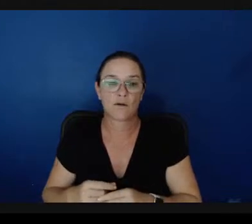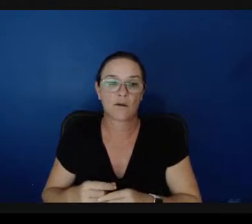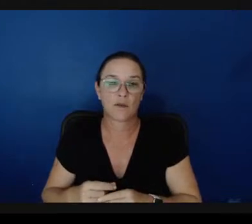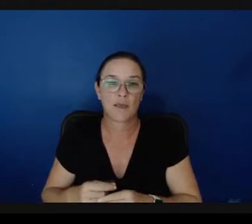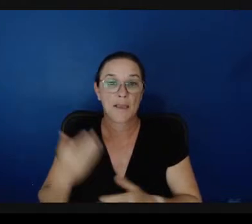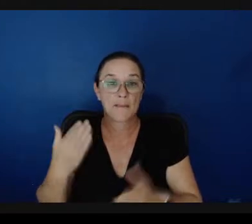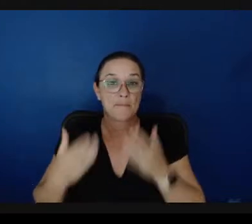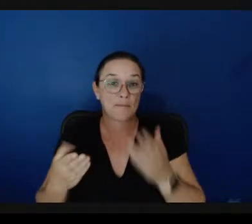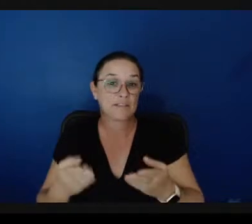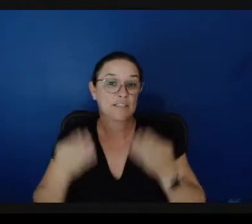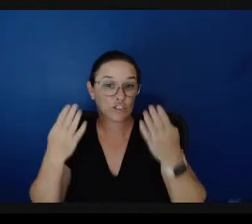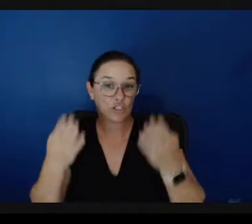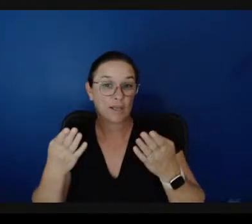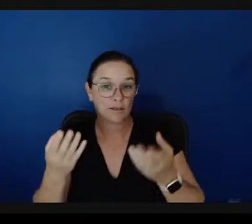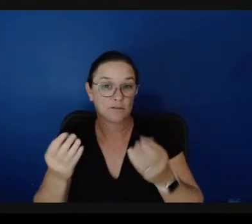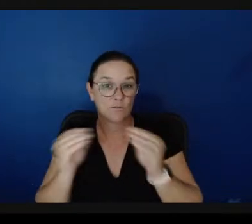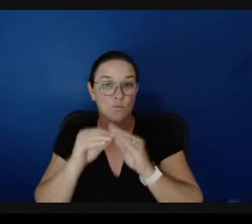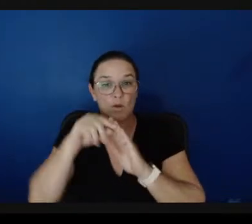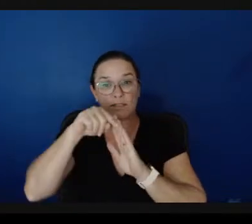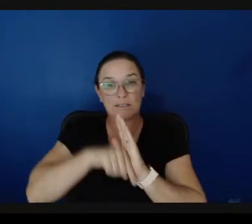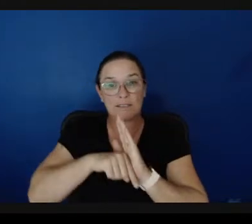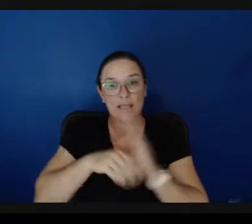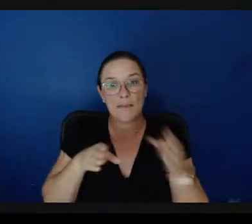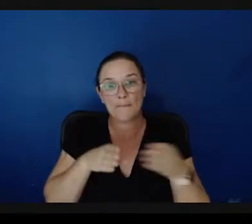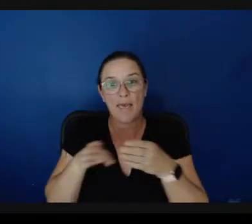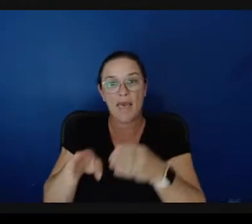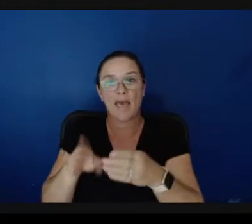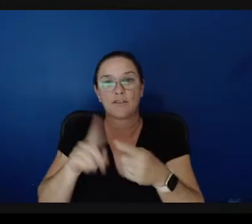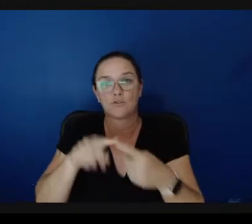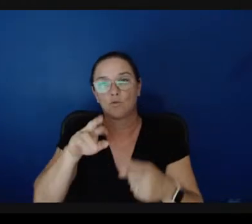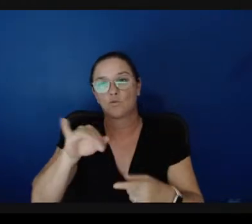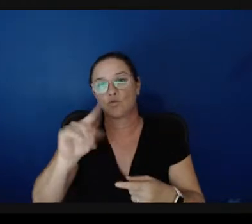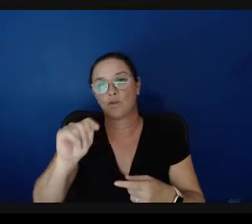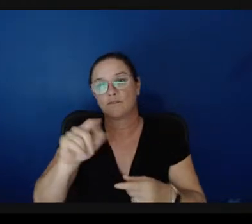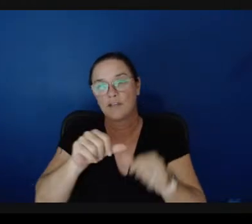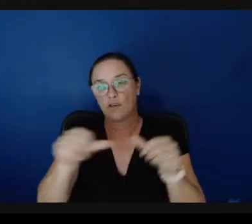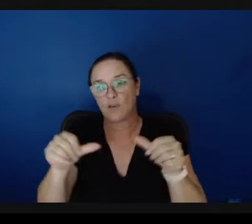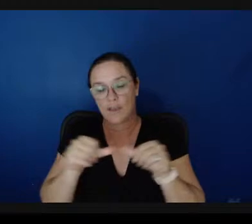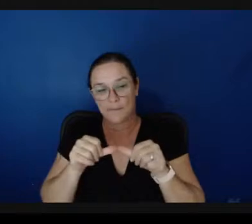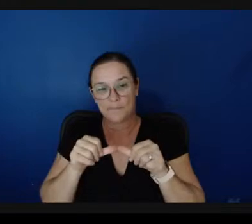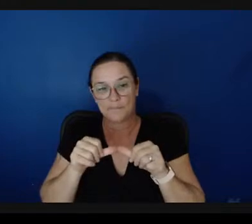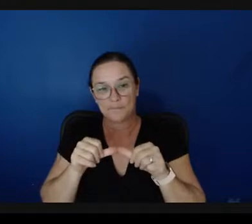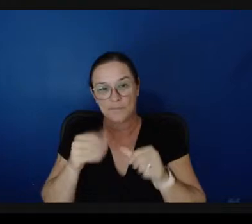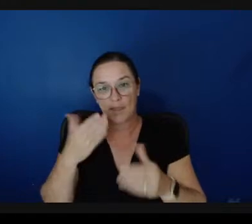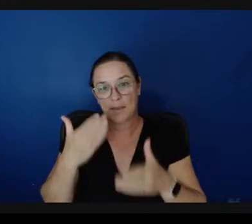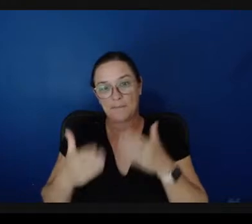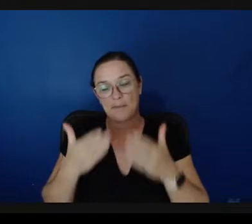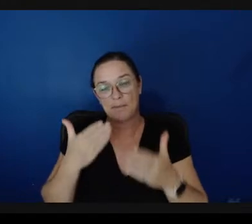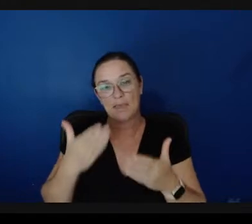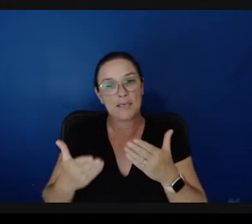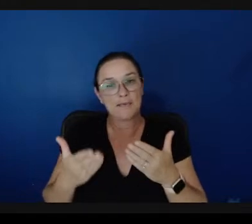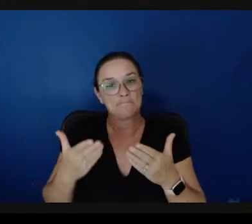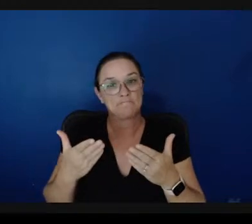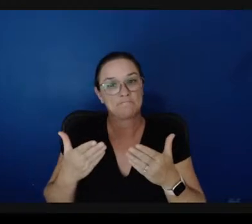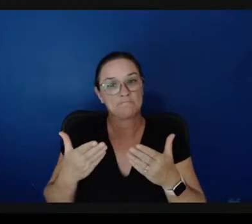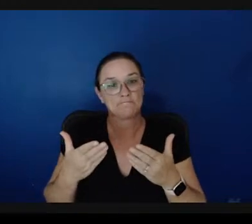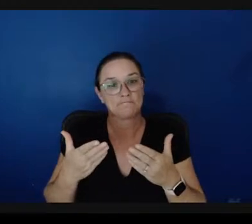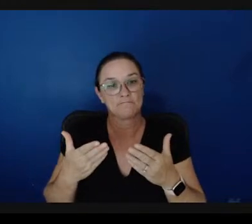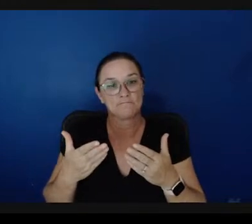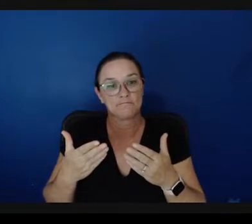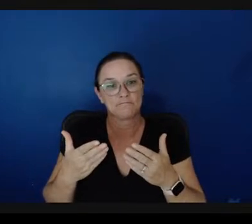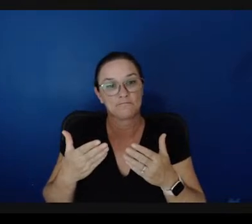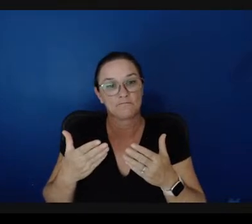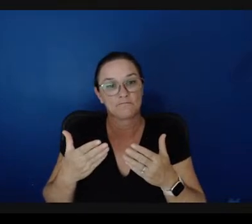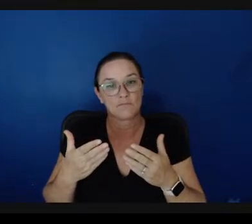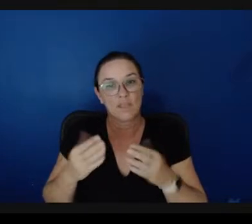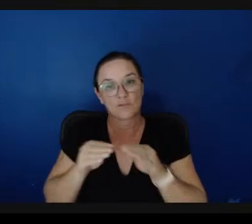suggestion there maybe there was some deeper pathway into the rift area, and maybe we're redistributing those potential